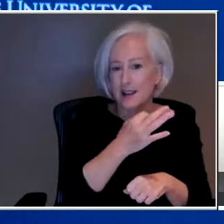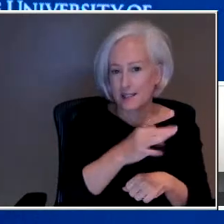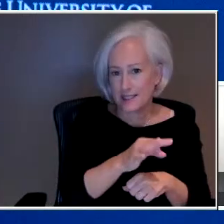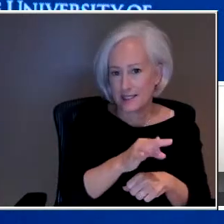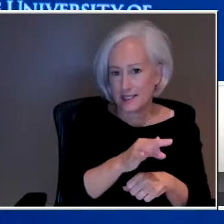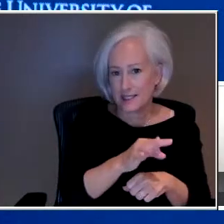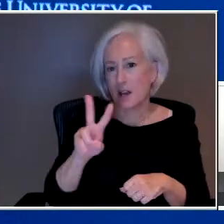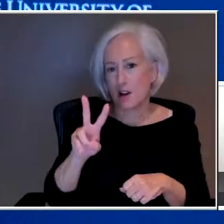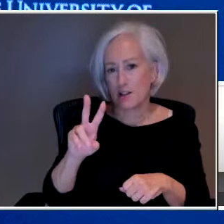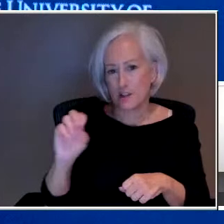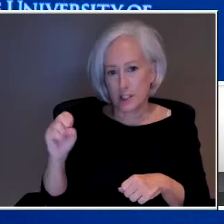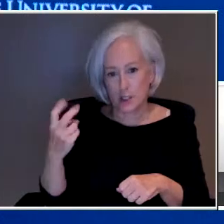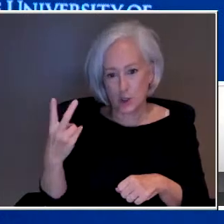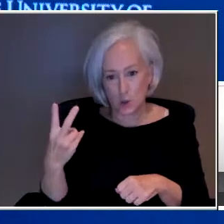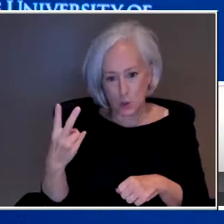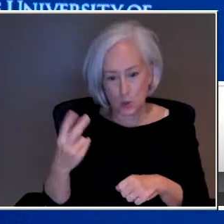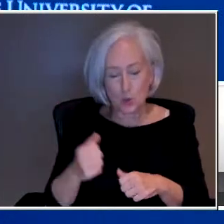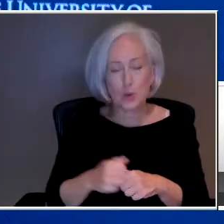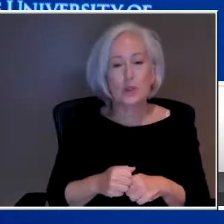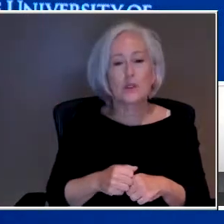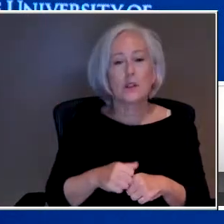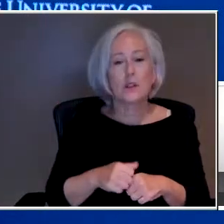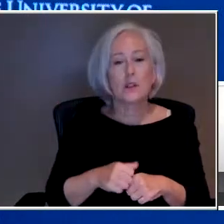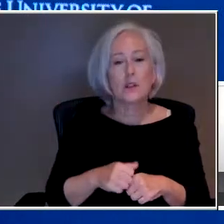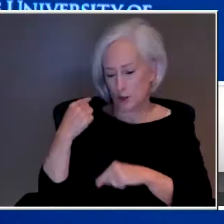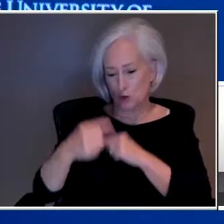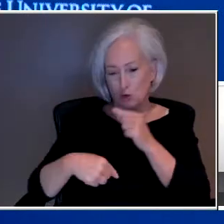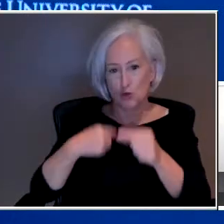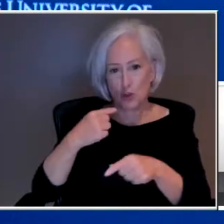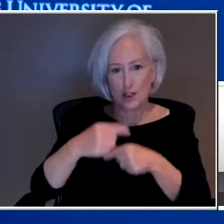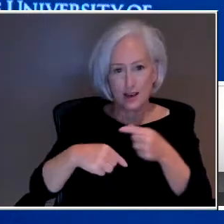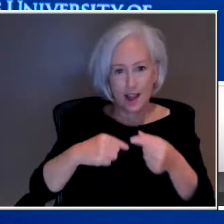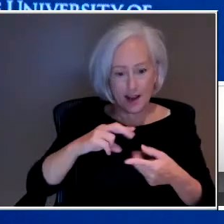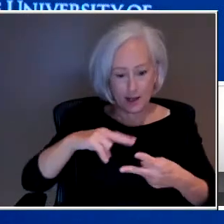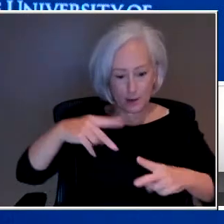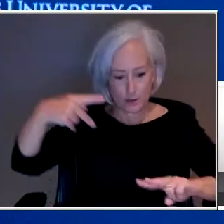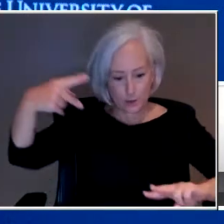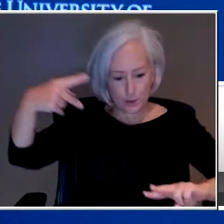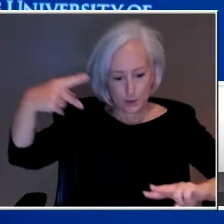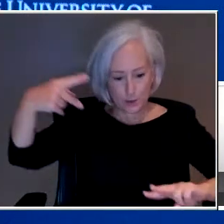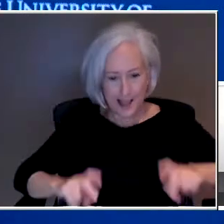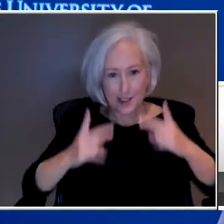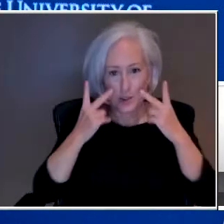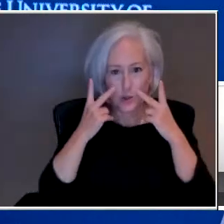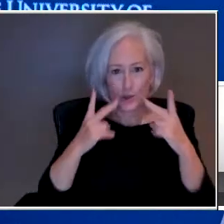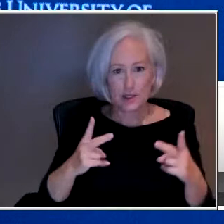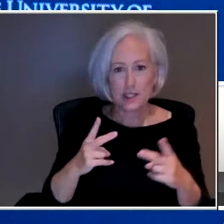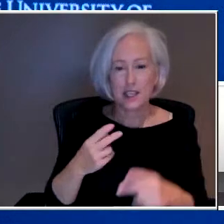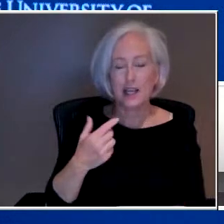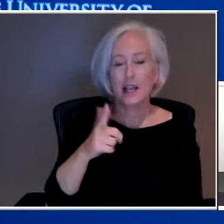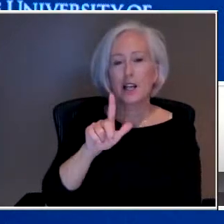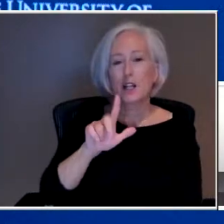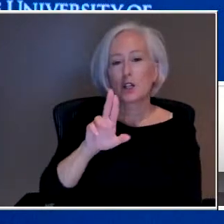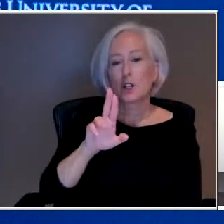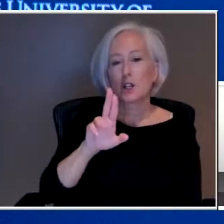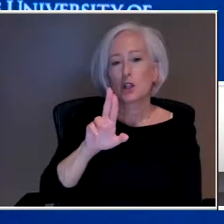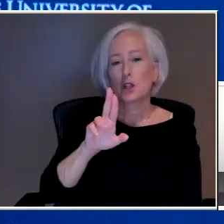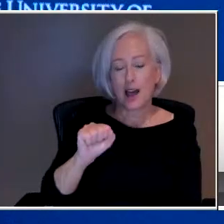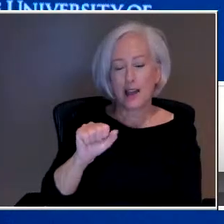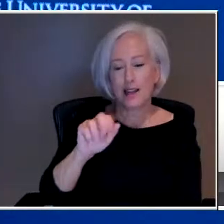we are looking at is genetic analysis, and it's looking at human leukocyte antigen, or